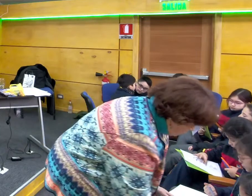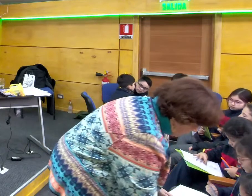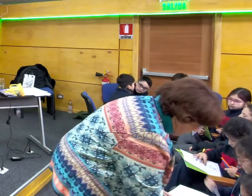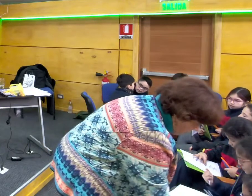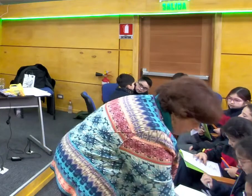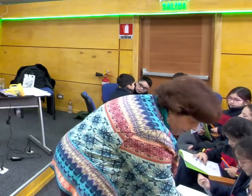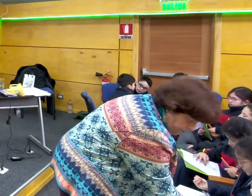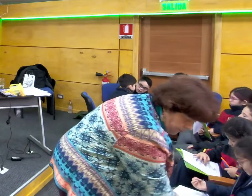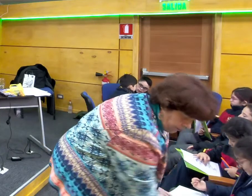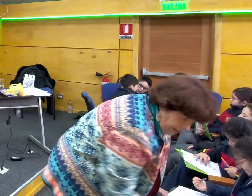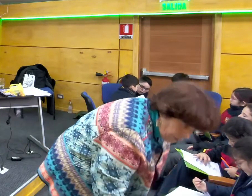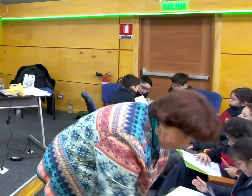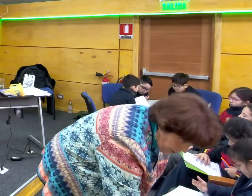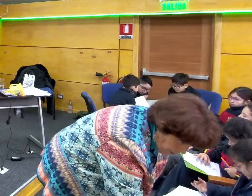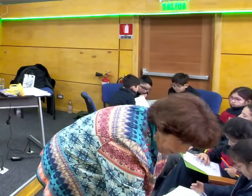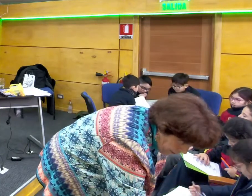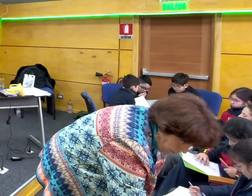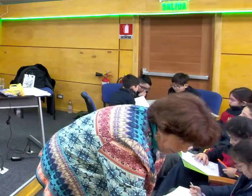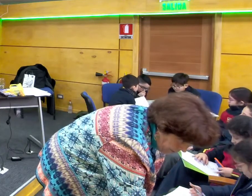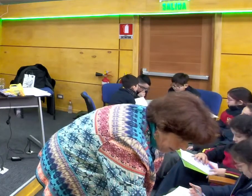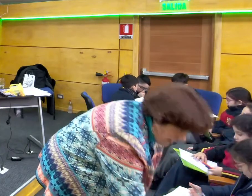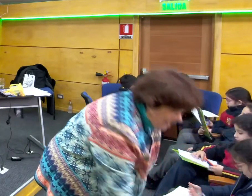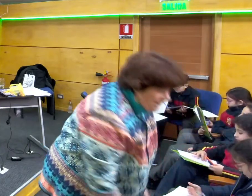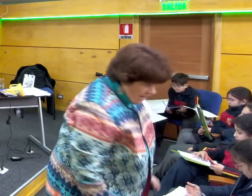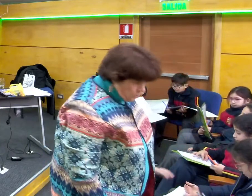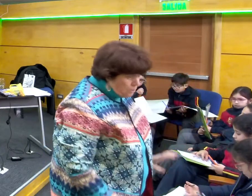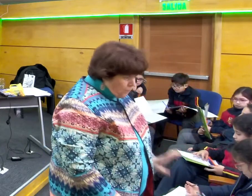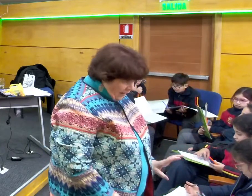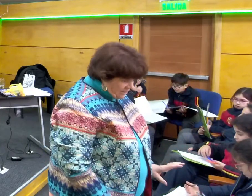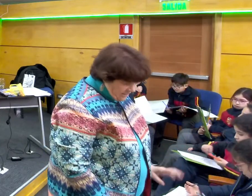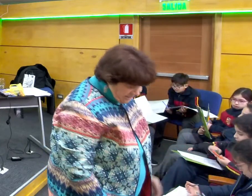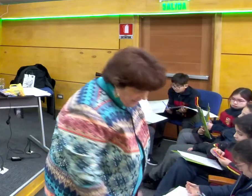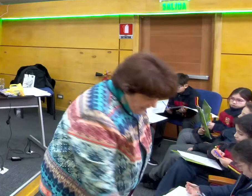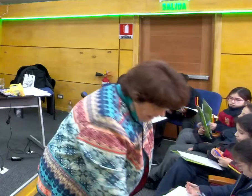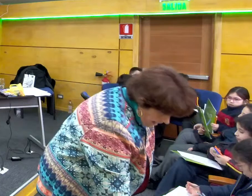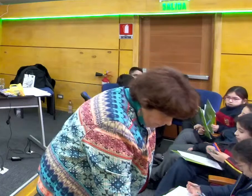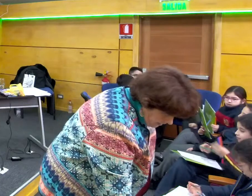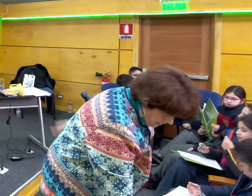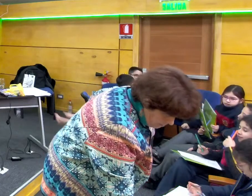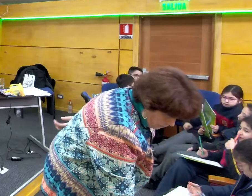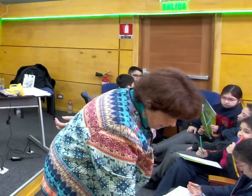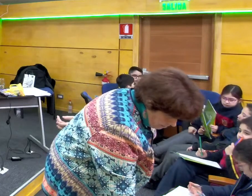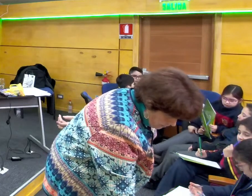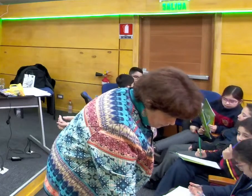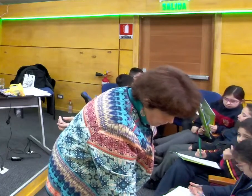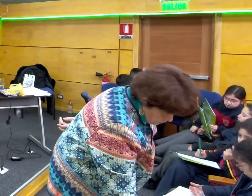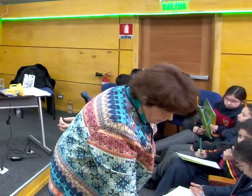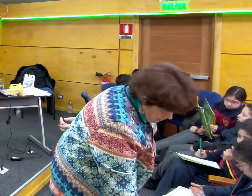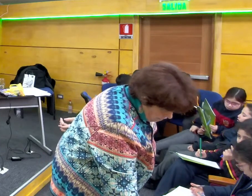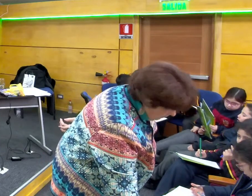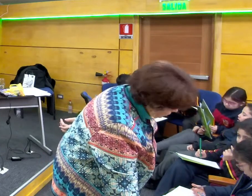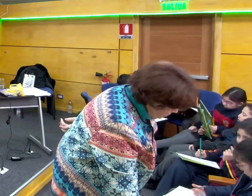So you went on with trust and you went on. And now you practice every time